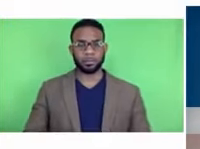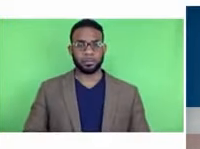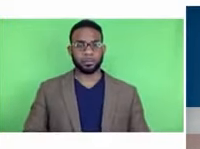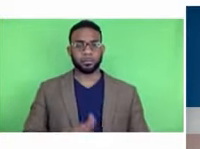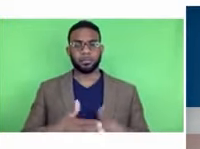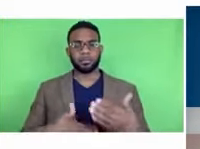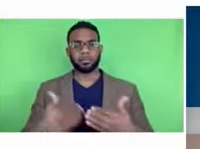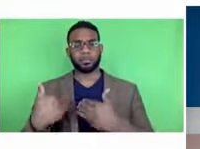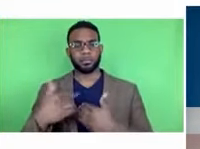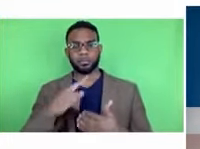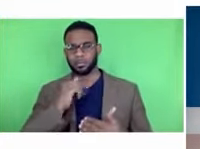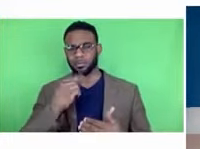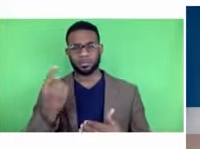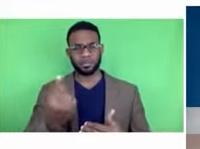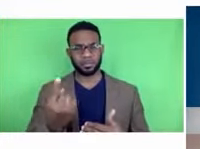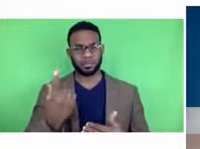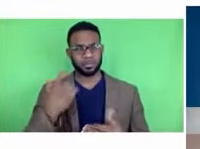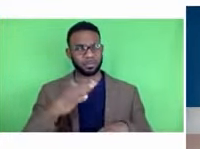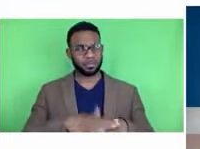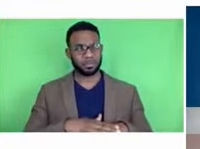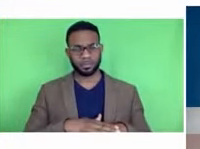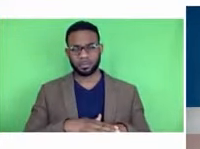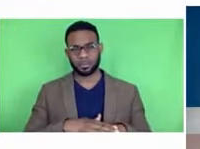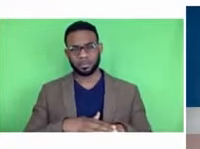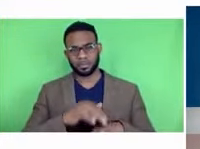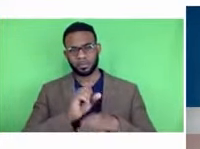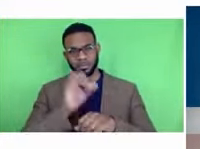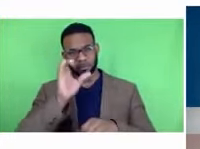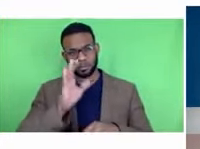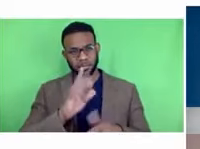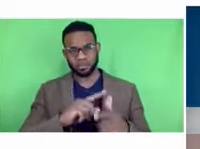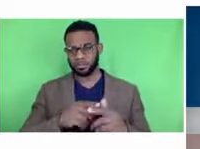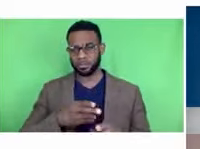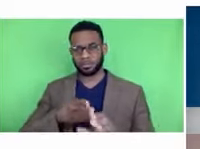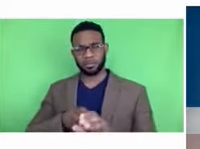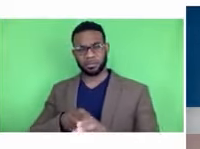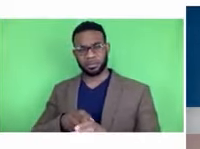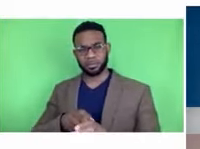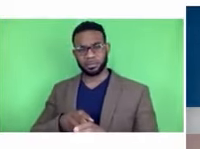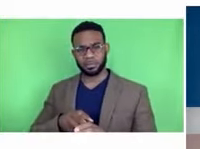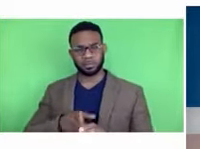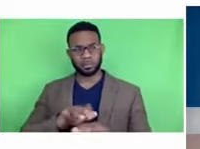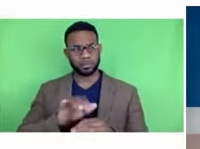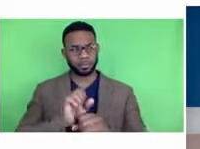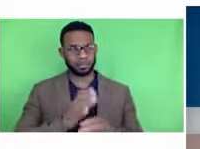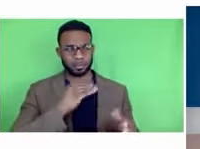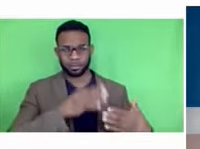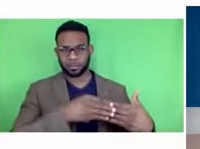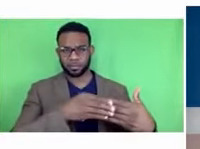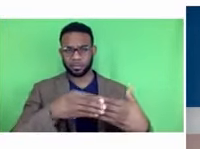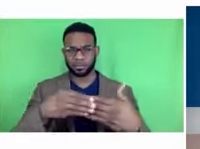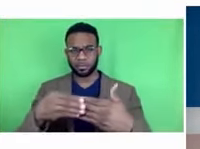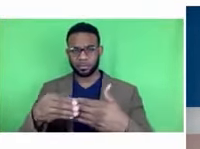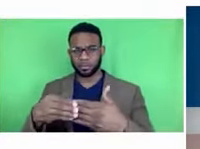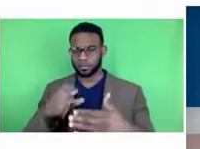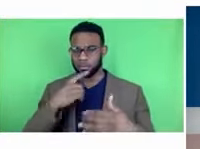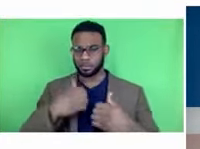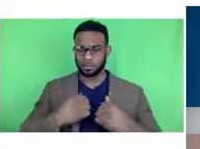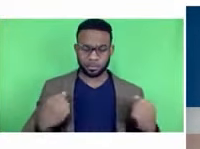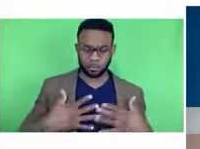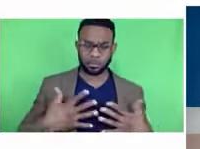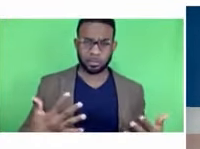responsibility isn't always just on the job seeker or the participant. It's on the employer being flexible and being willing to